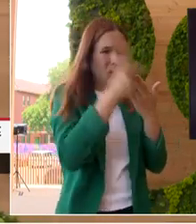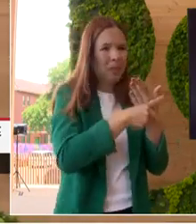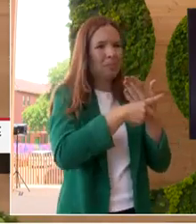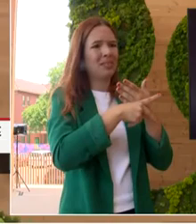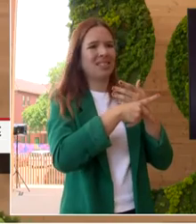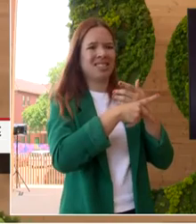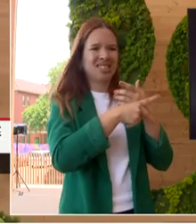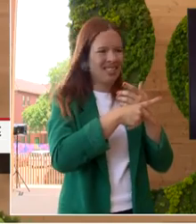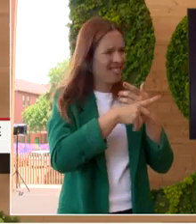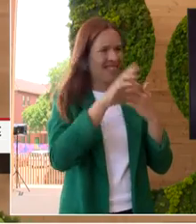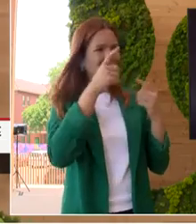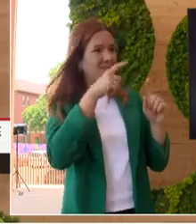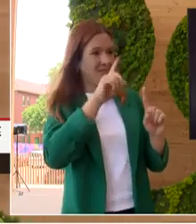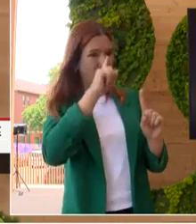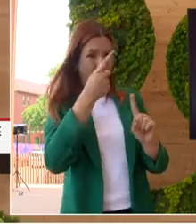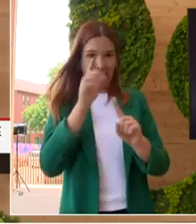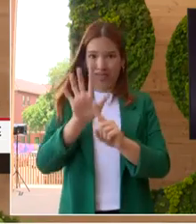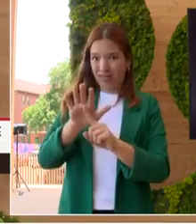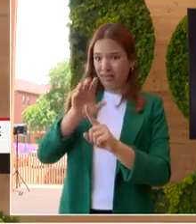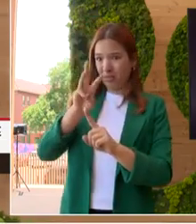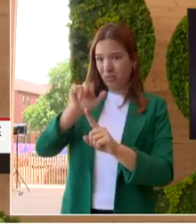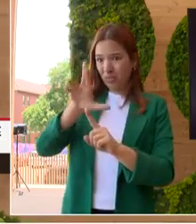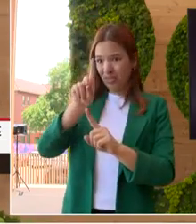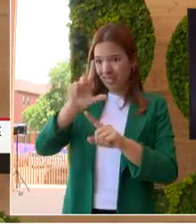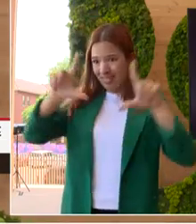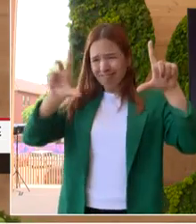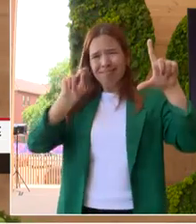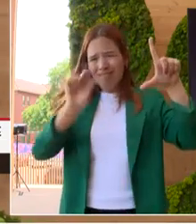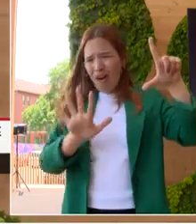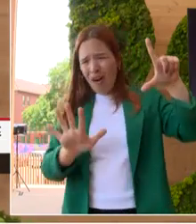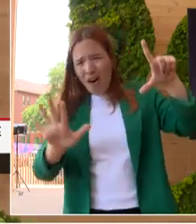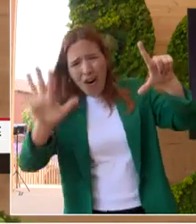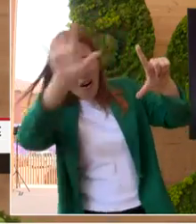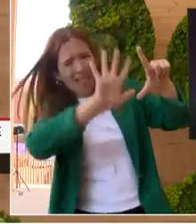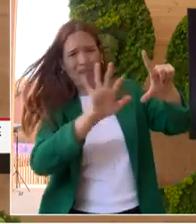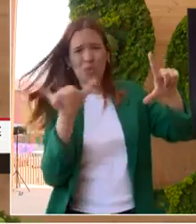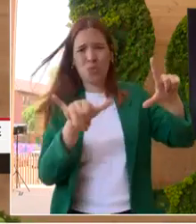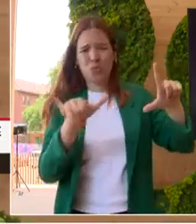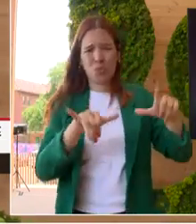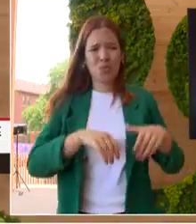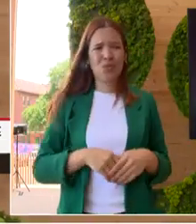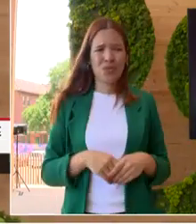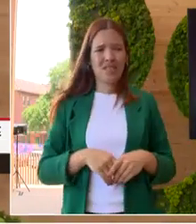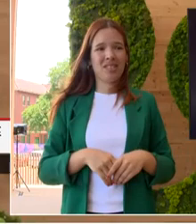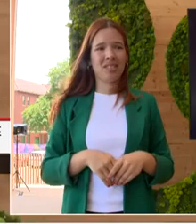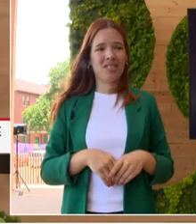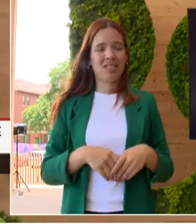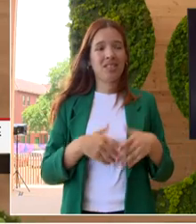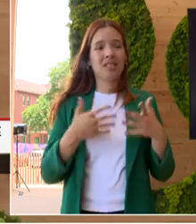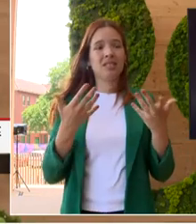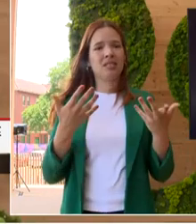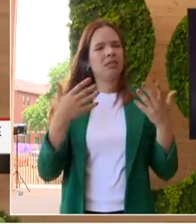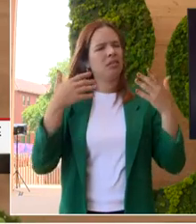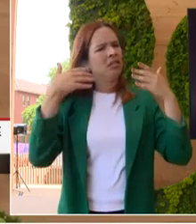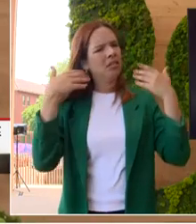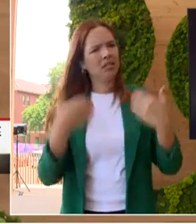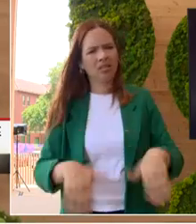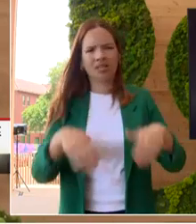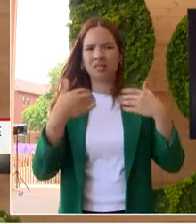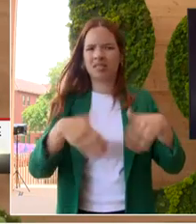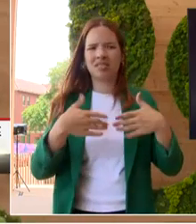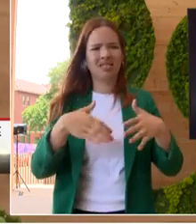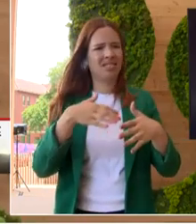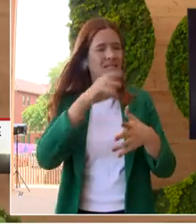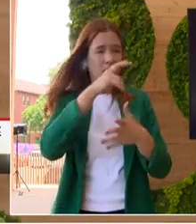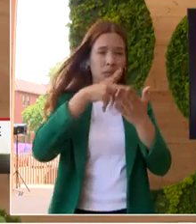the city and the region. And this can become a regional competence for Ward 8. And finally, and perhaps